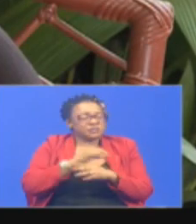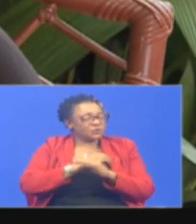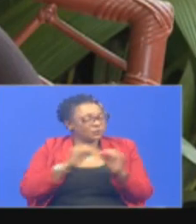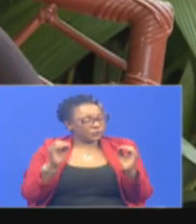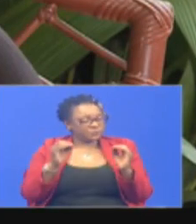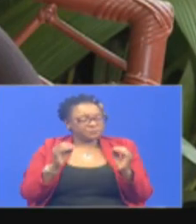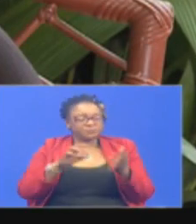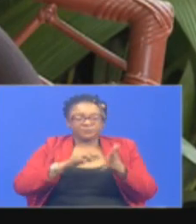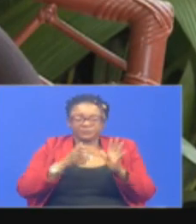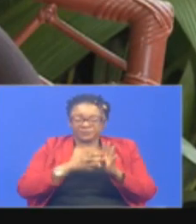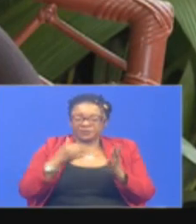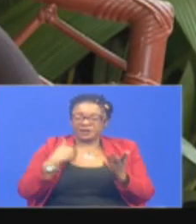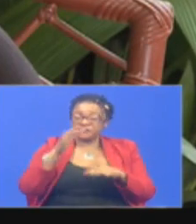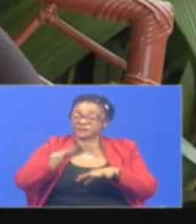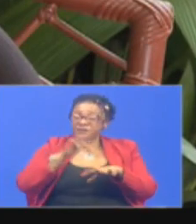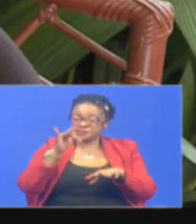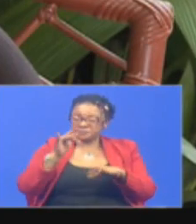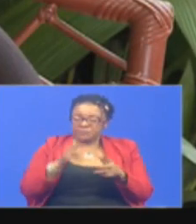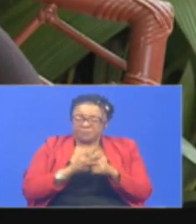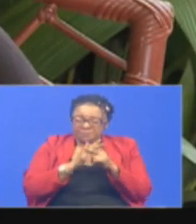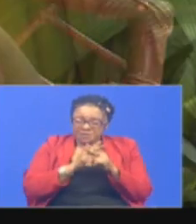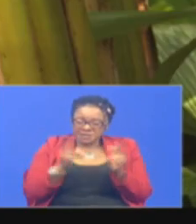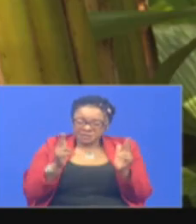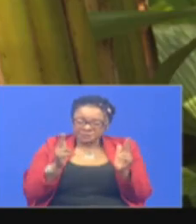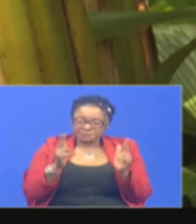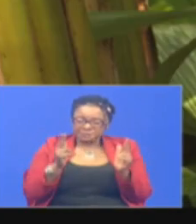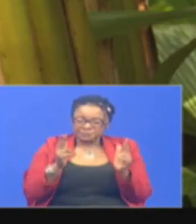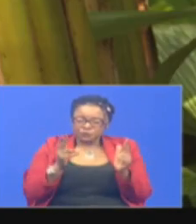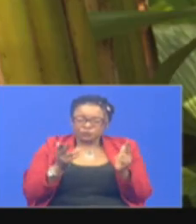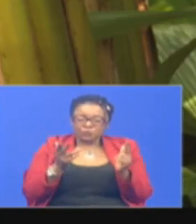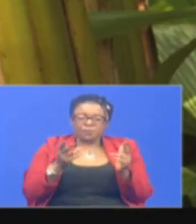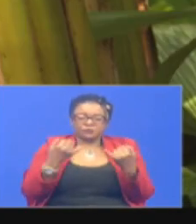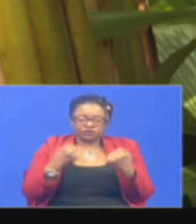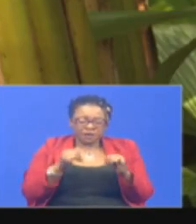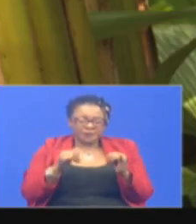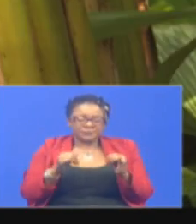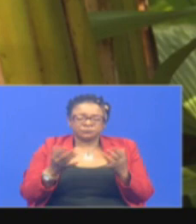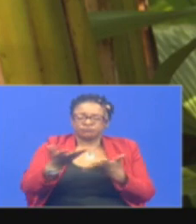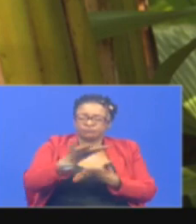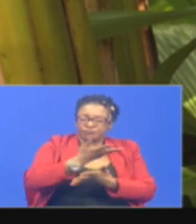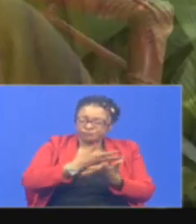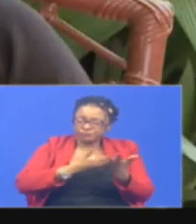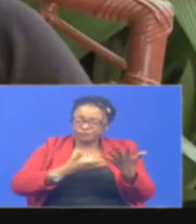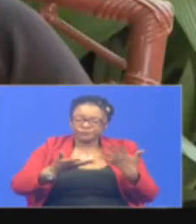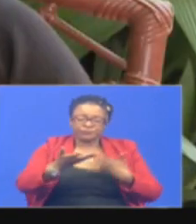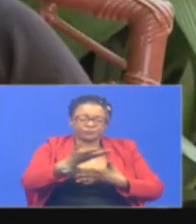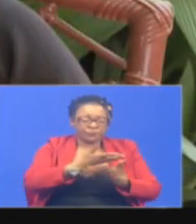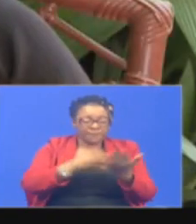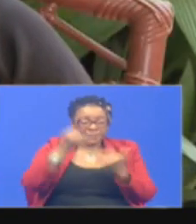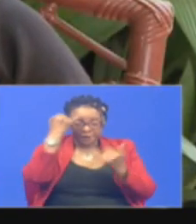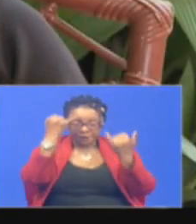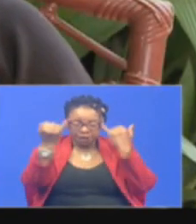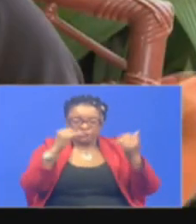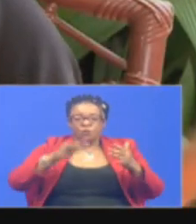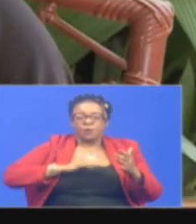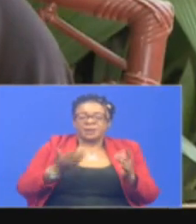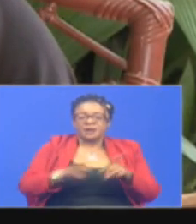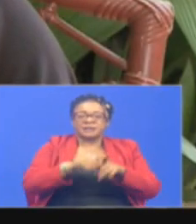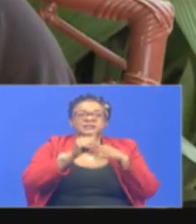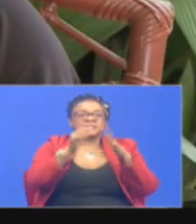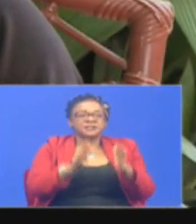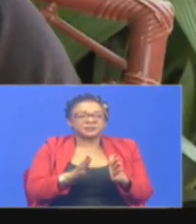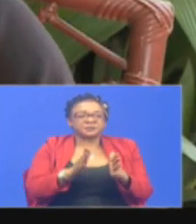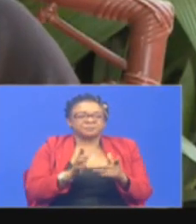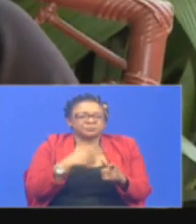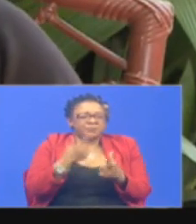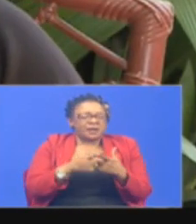the effect of beginning to re-socialize people to the idea of women as leaders. You're asking, you know, where will women get their disposable